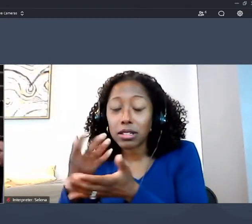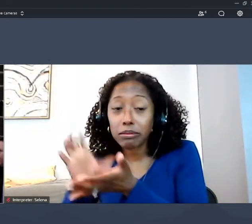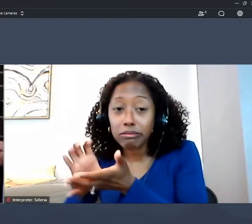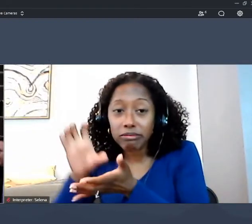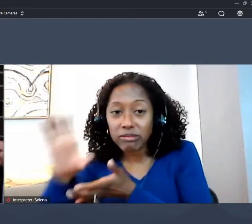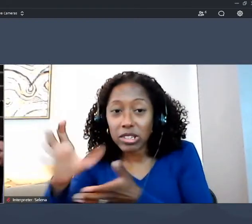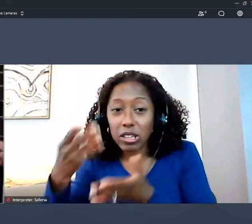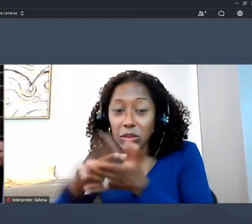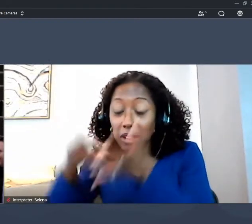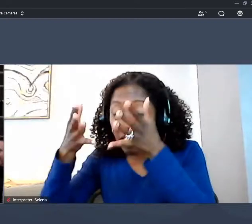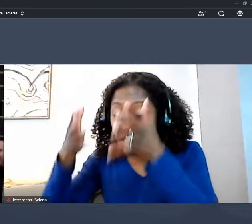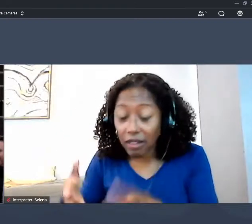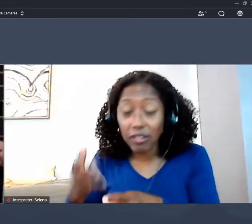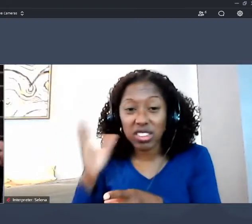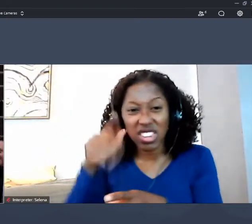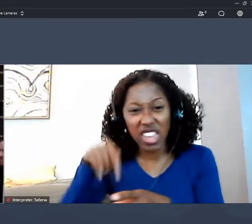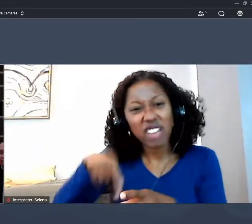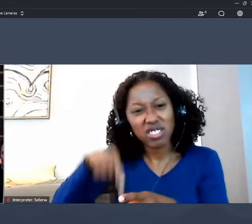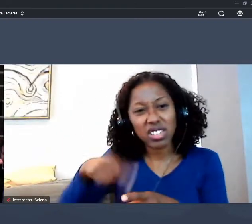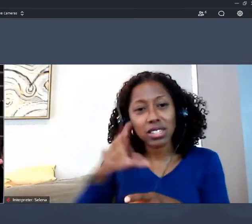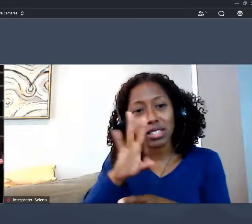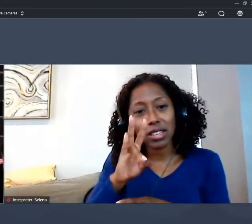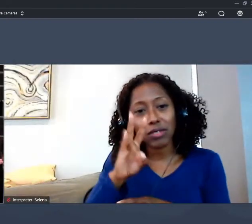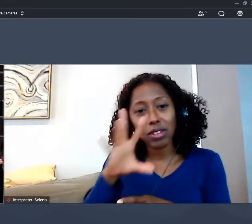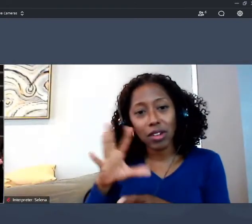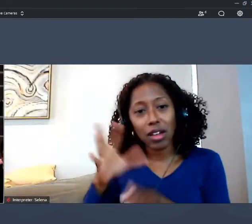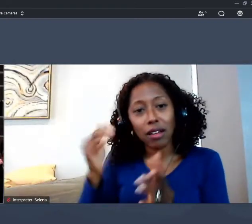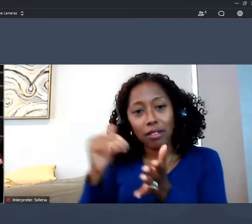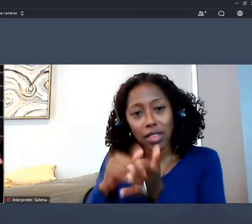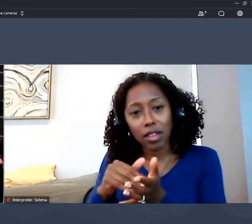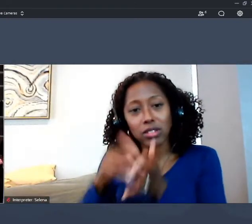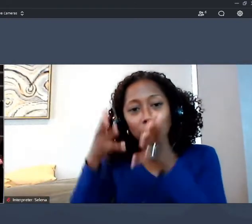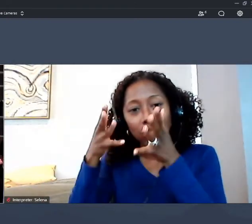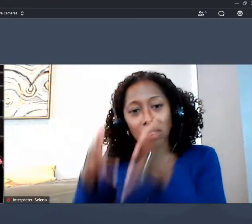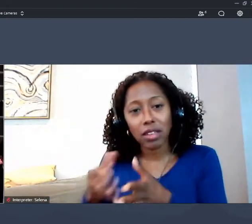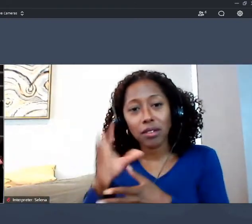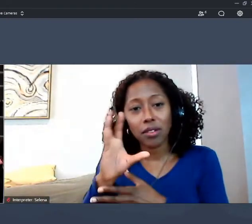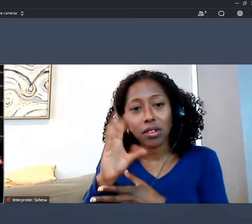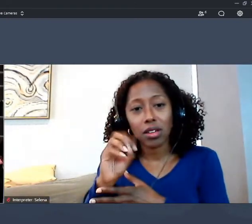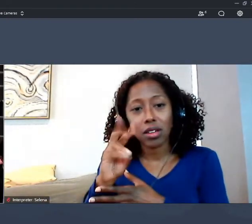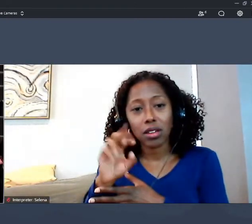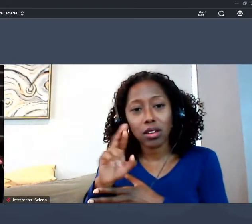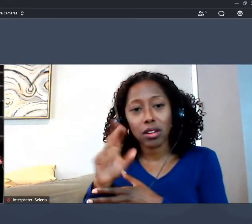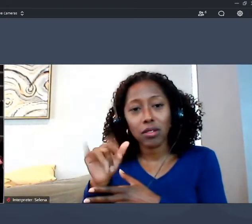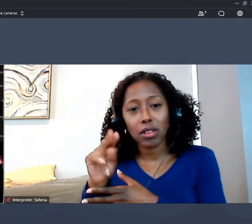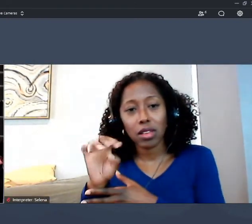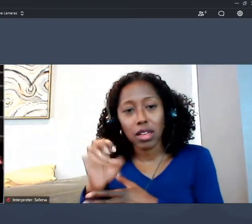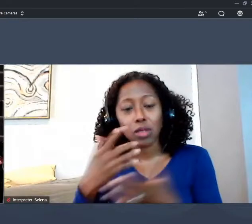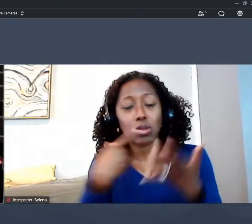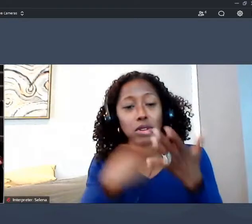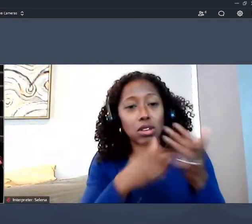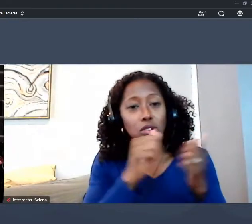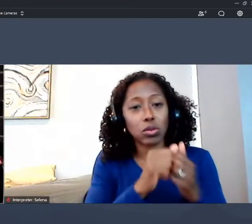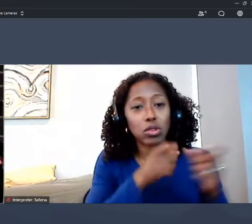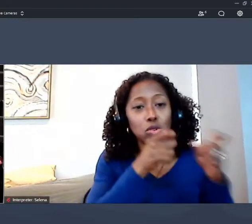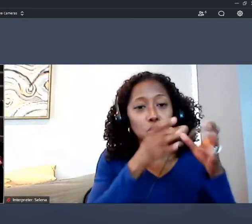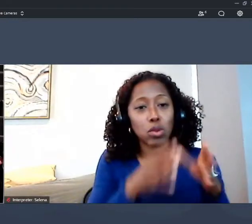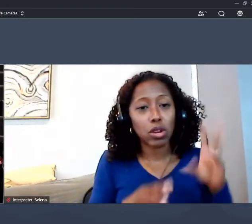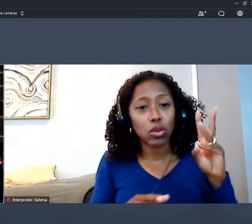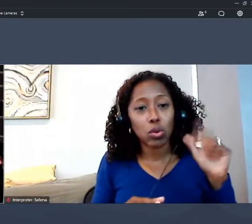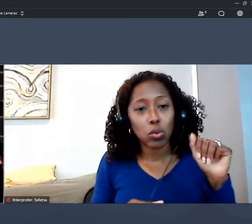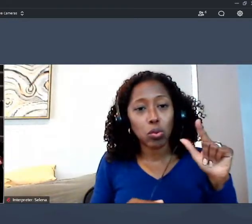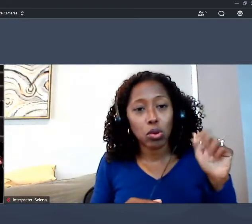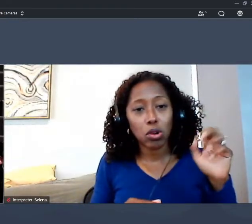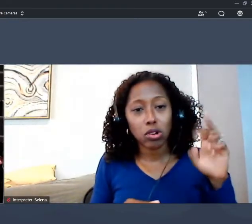this was. There was about $75,000 in the Parks cover line. We talked to Director Walker, and he said he didn't have an